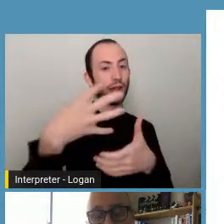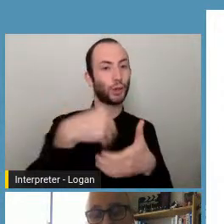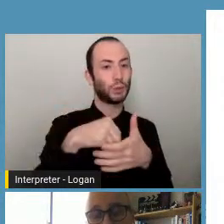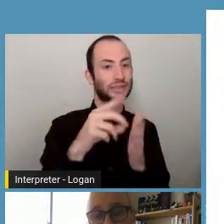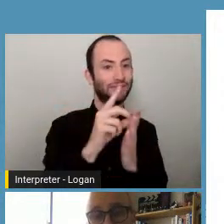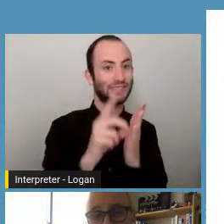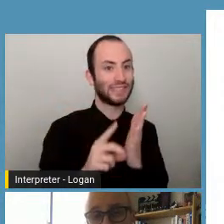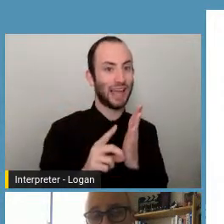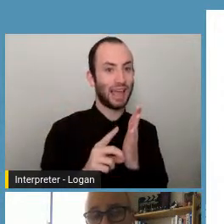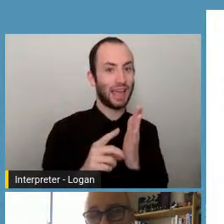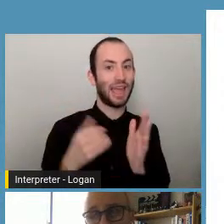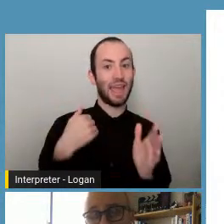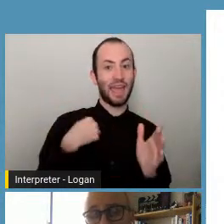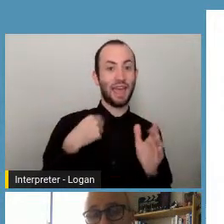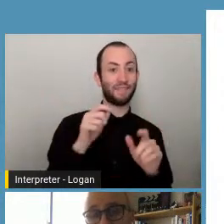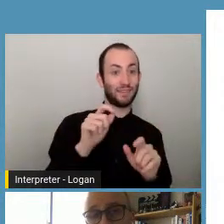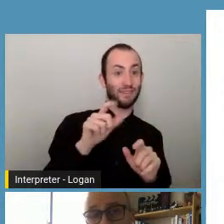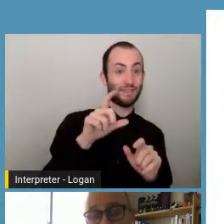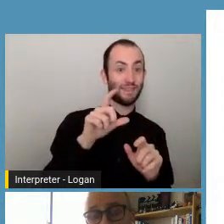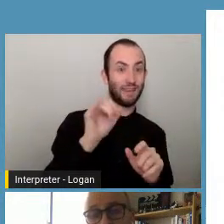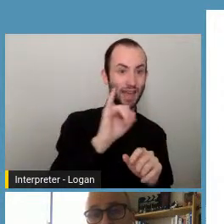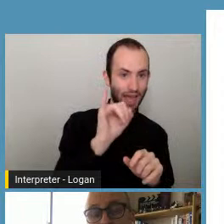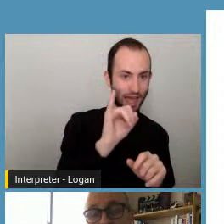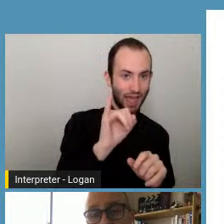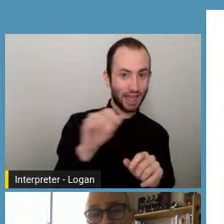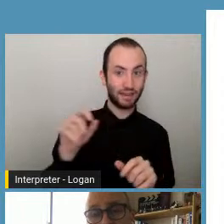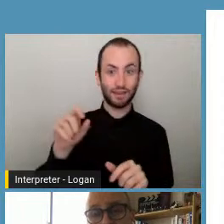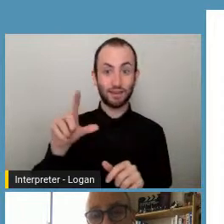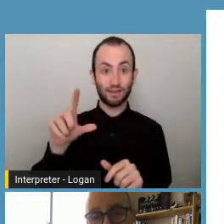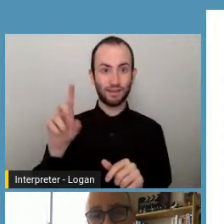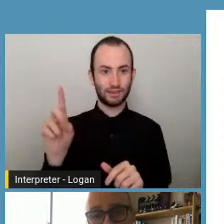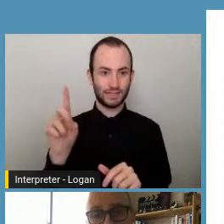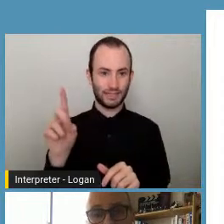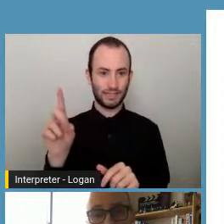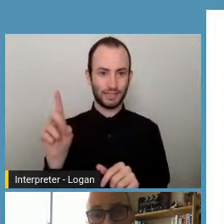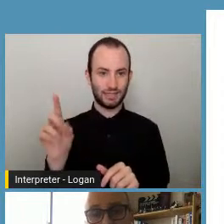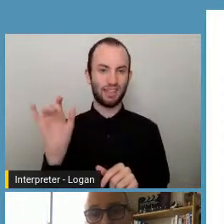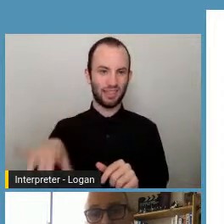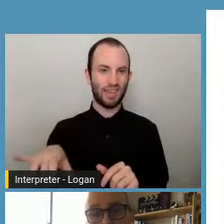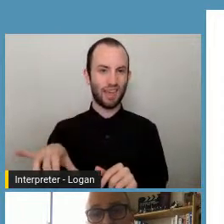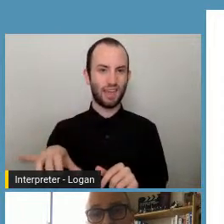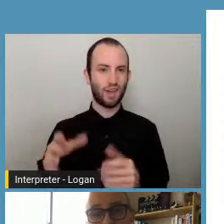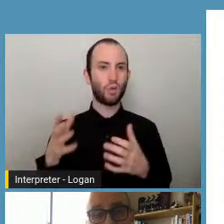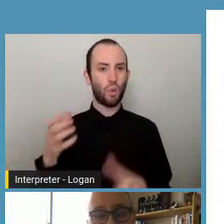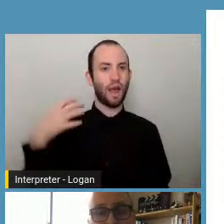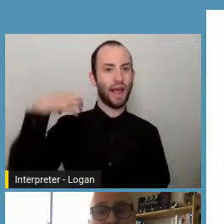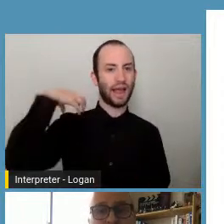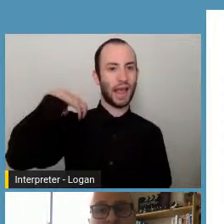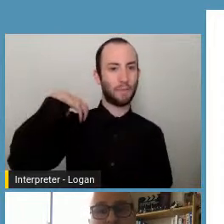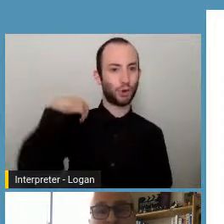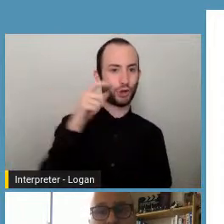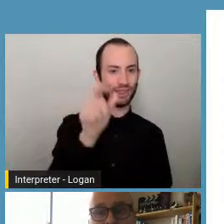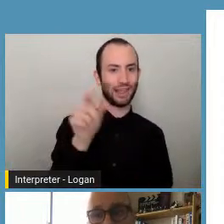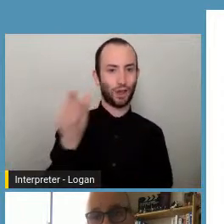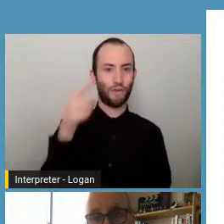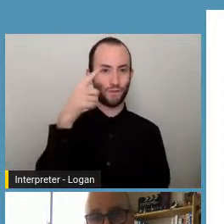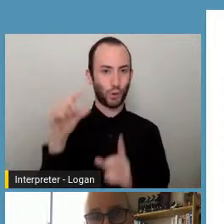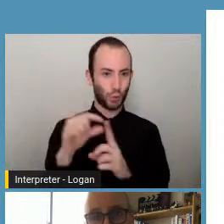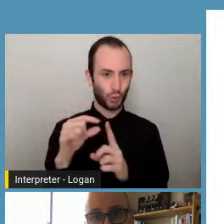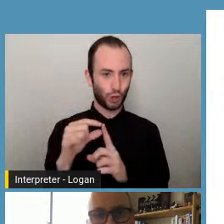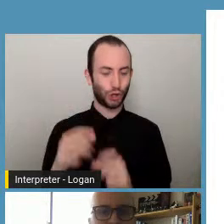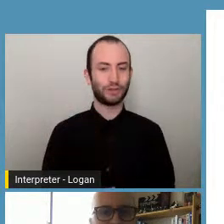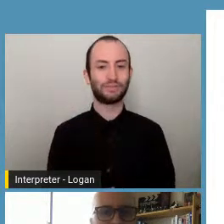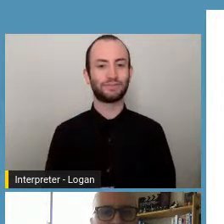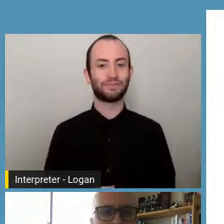that, not only is it more easy to consume visually, but that a screen reader will read inclusive design, not